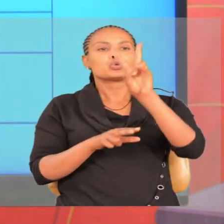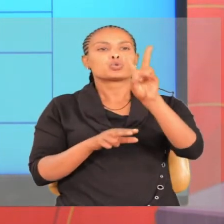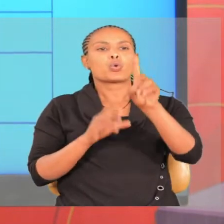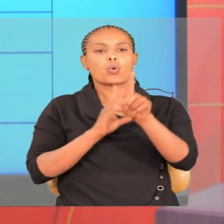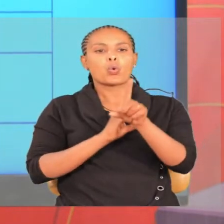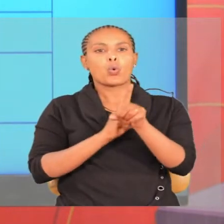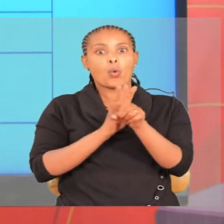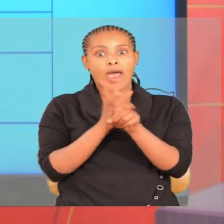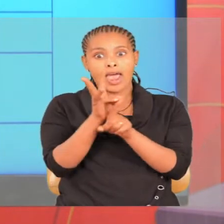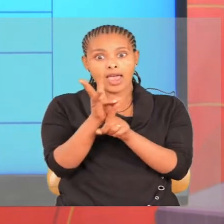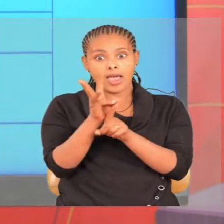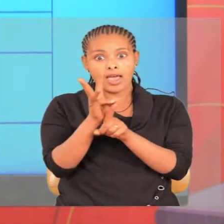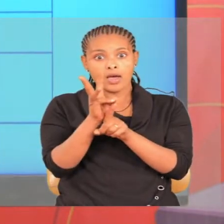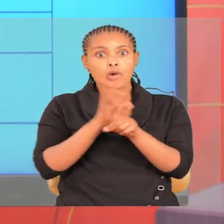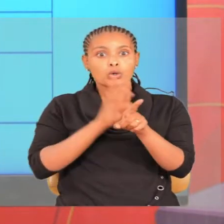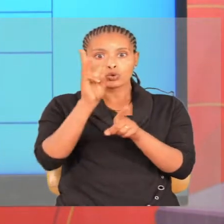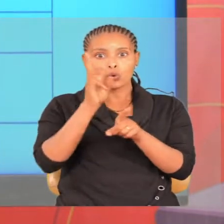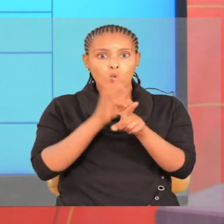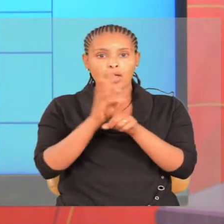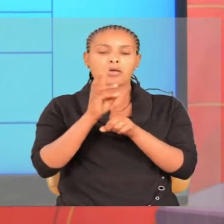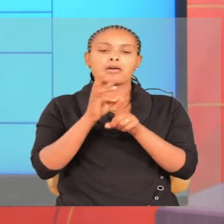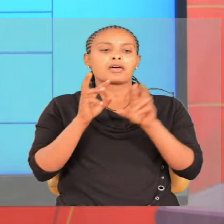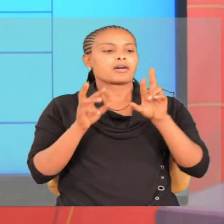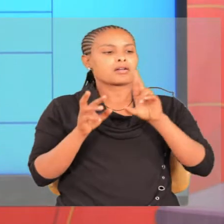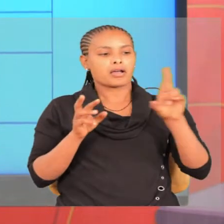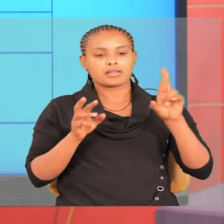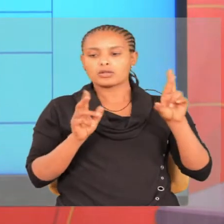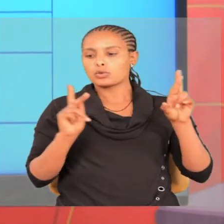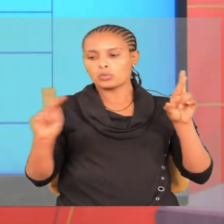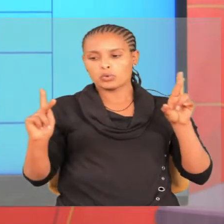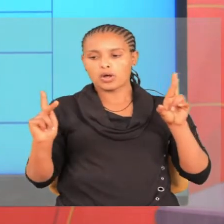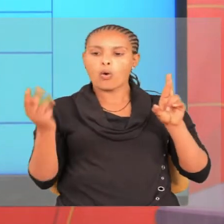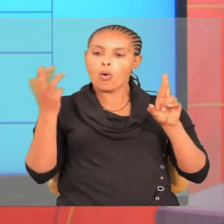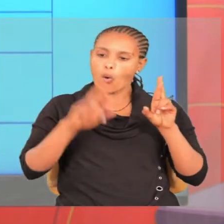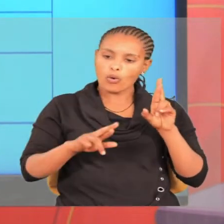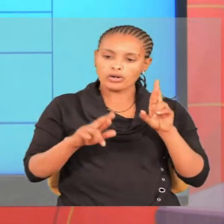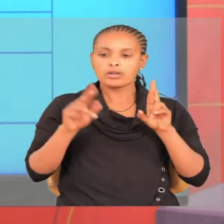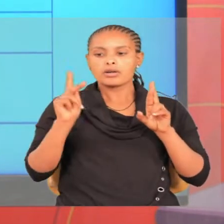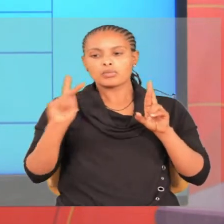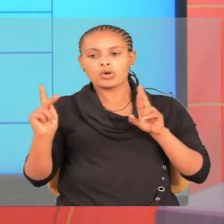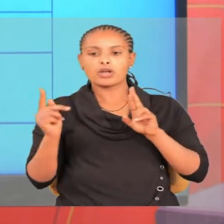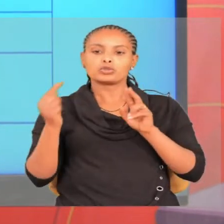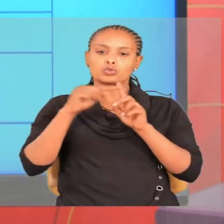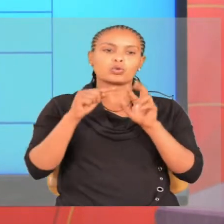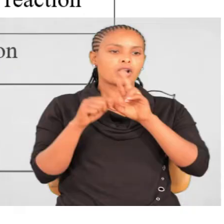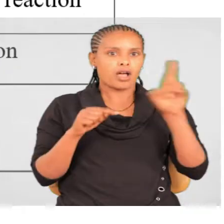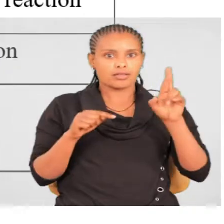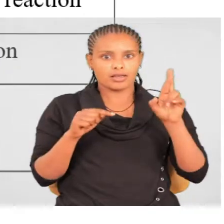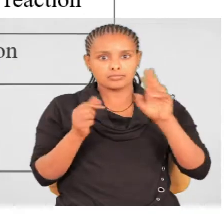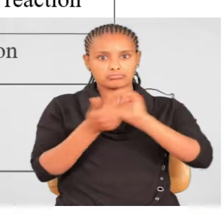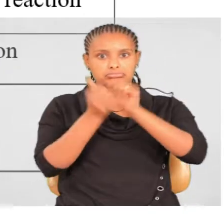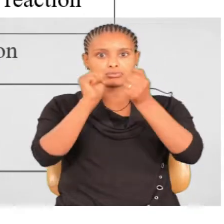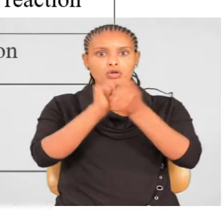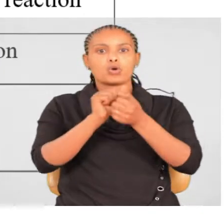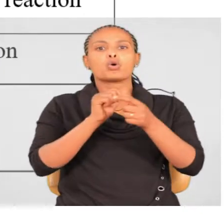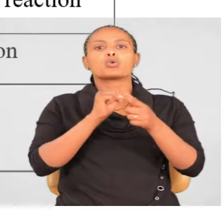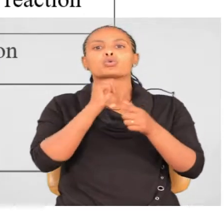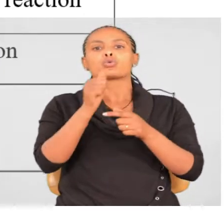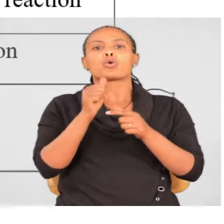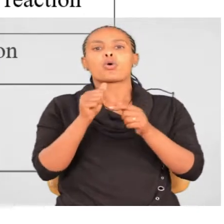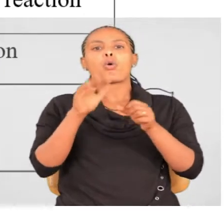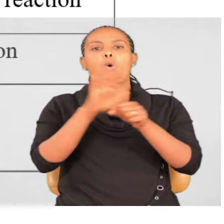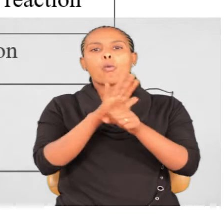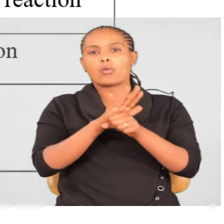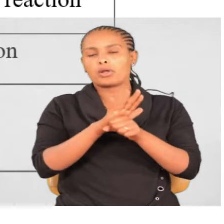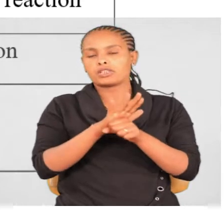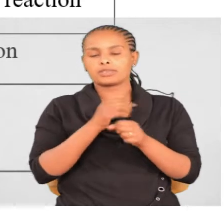two-way reaction from reactant into product, from product into reactant. Do not go to